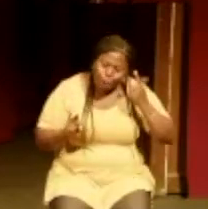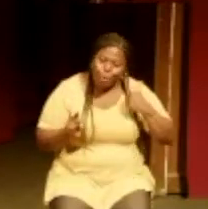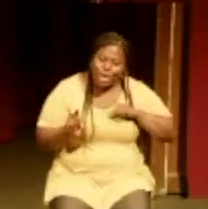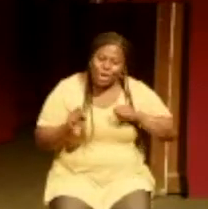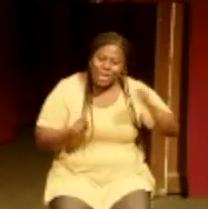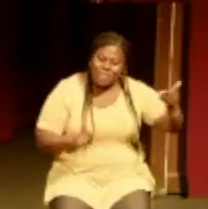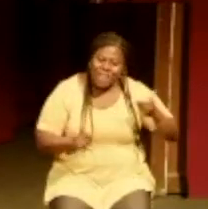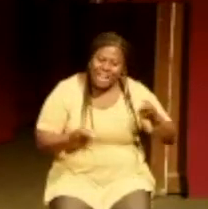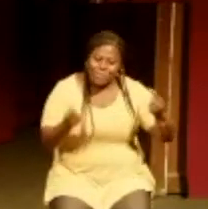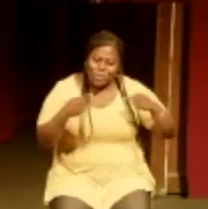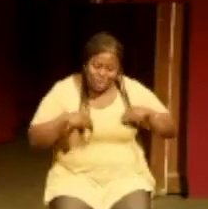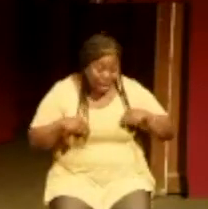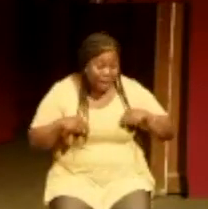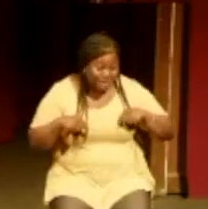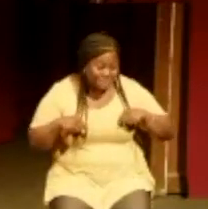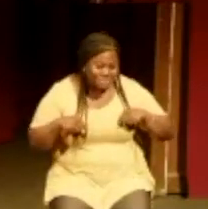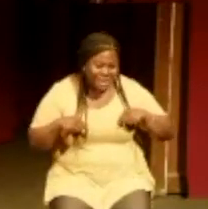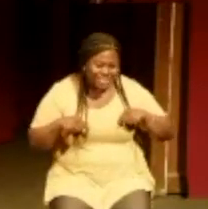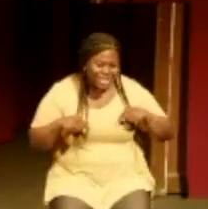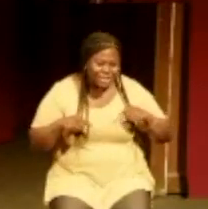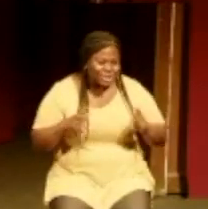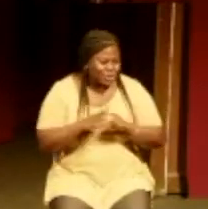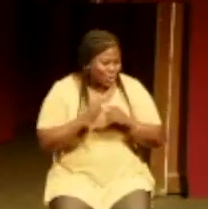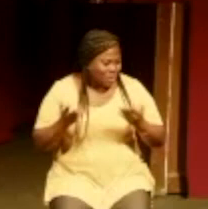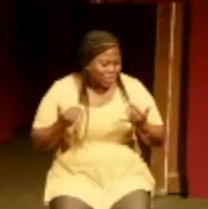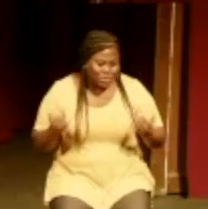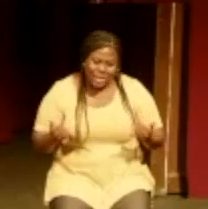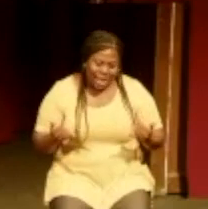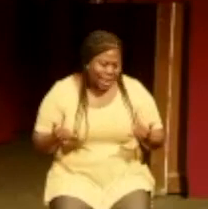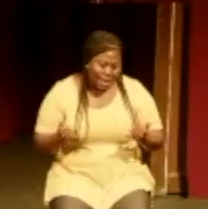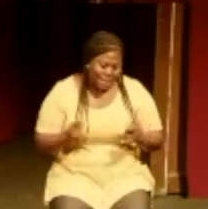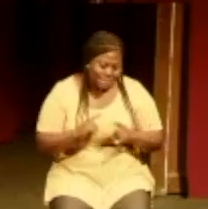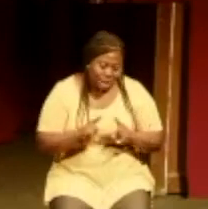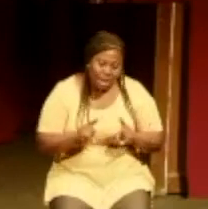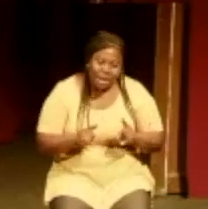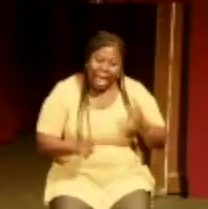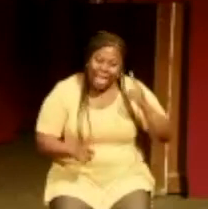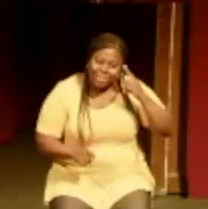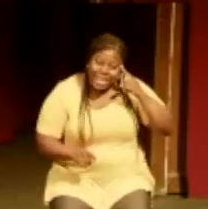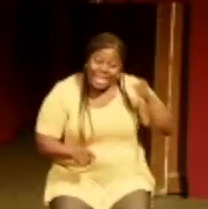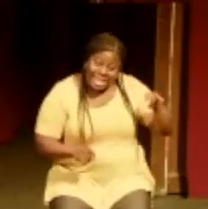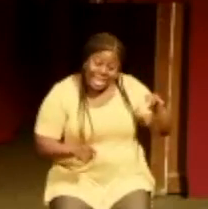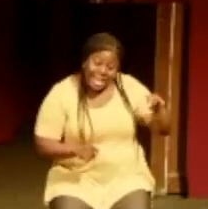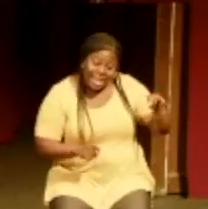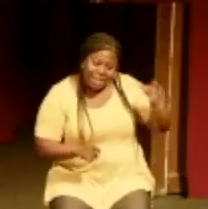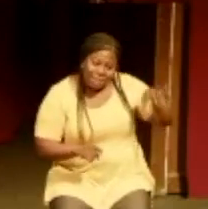out afterwards and introduce him to all of you. And I think he caught wind of the fact that I wanted to.